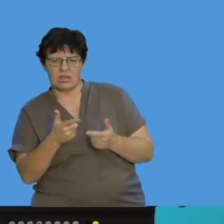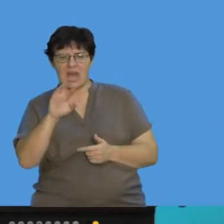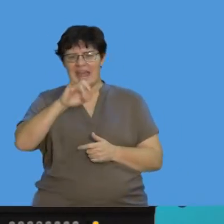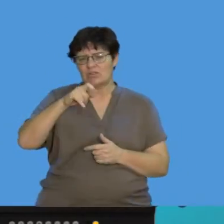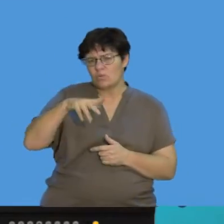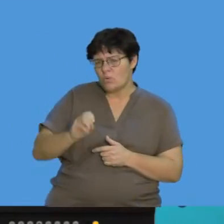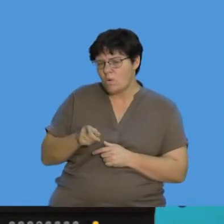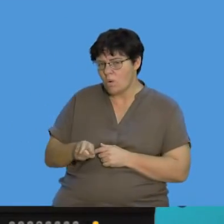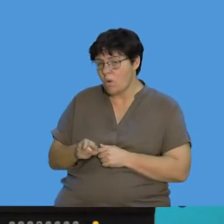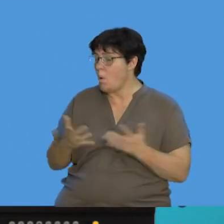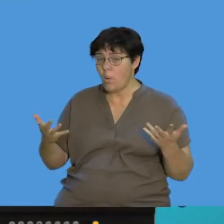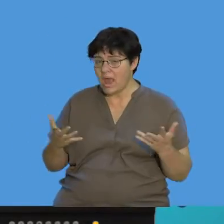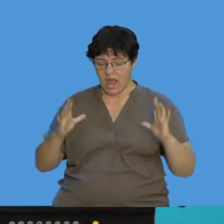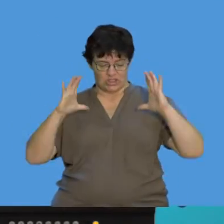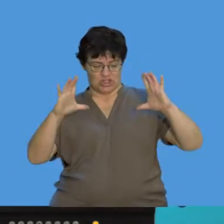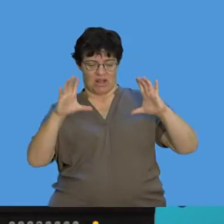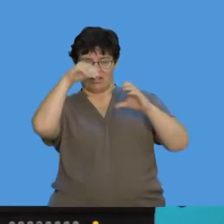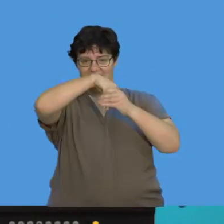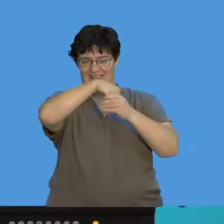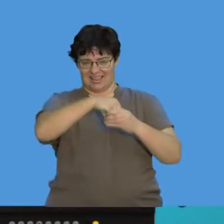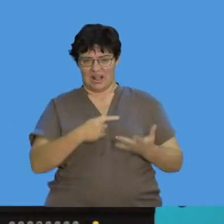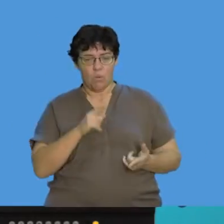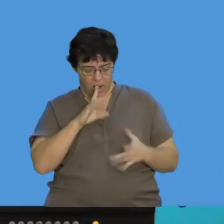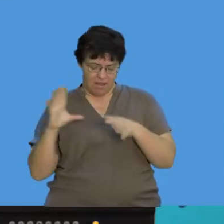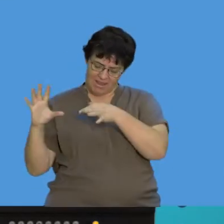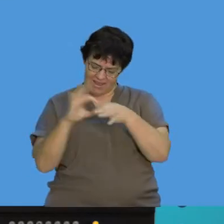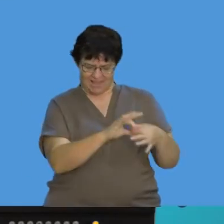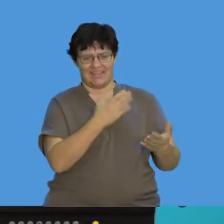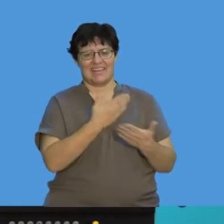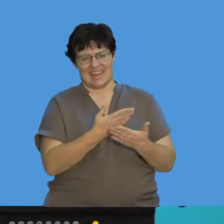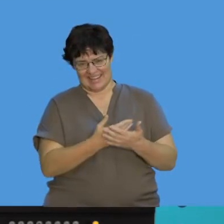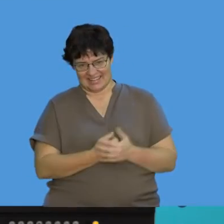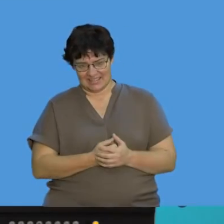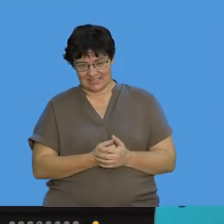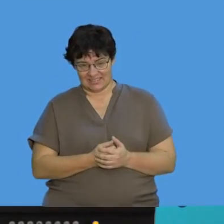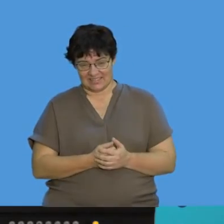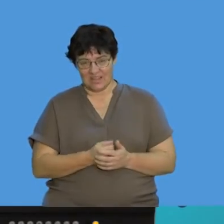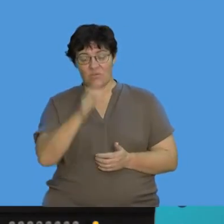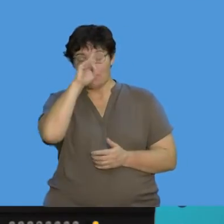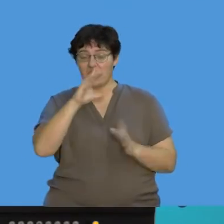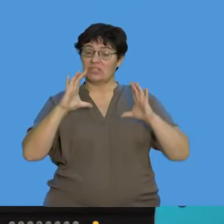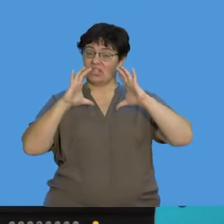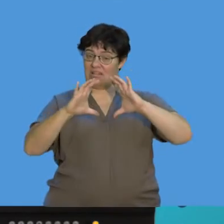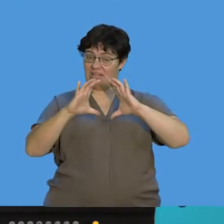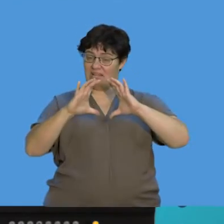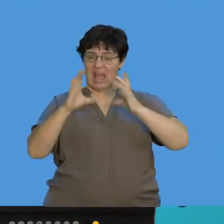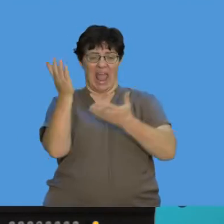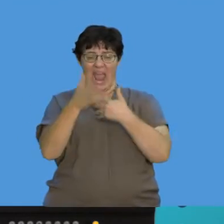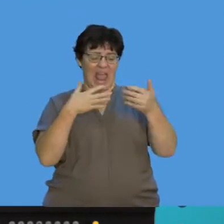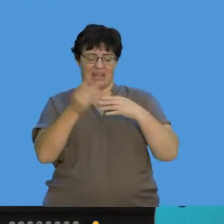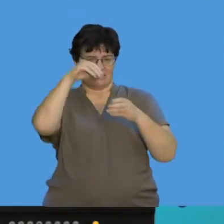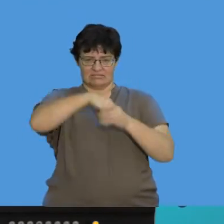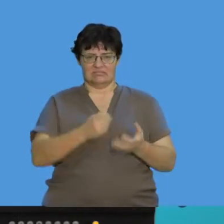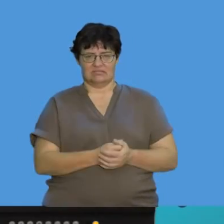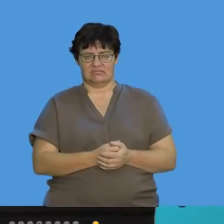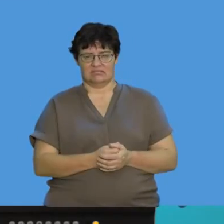ratio, but within a circle, because those two things can be linked to one another. Remember that a circle can really take anything. It can